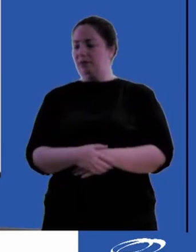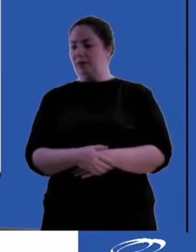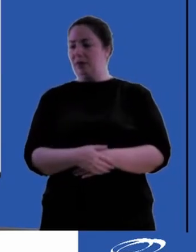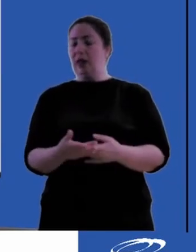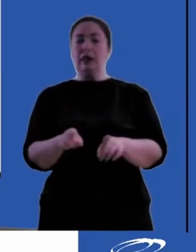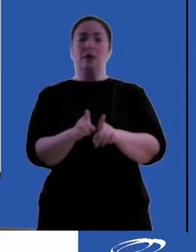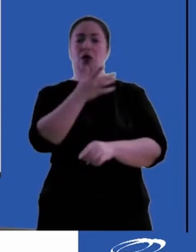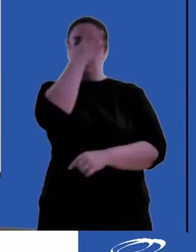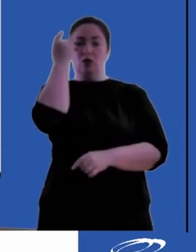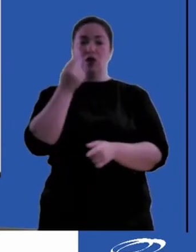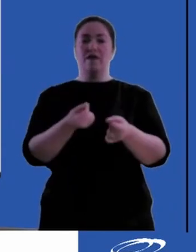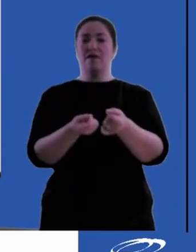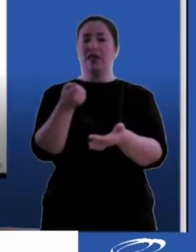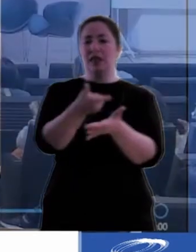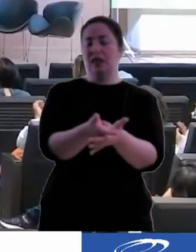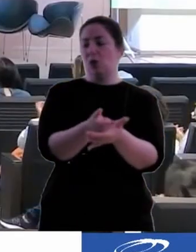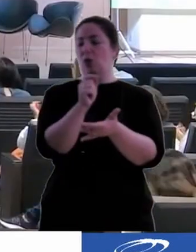much.